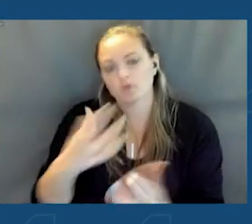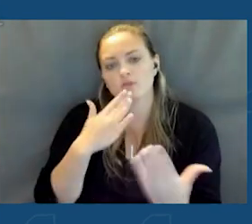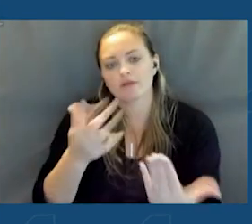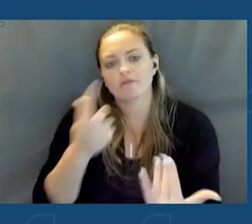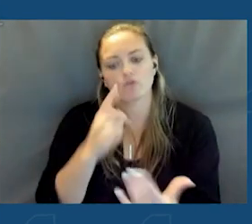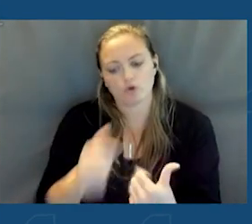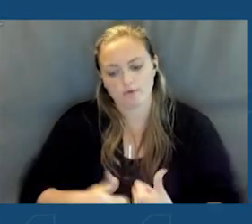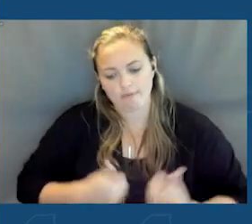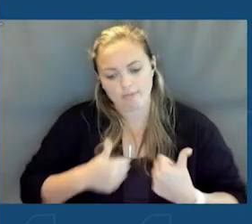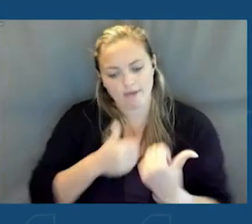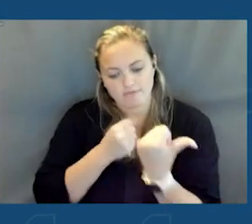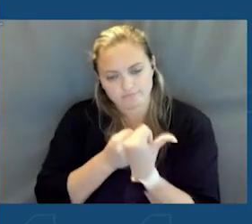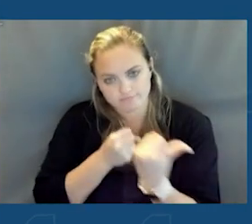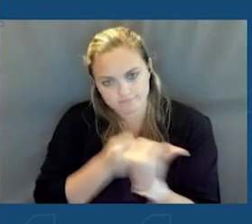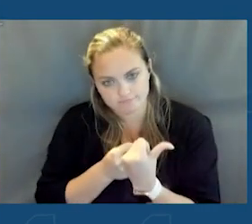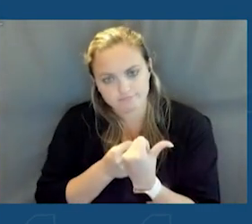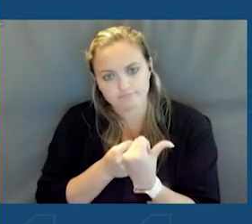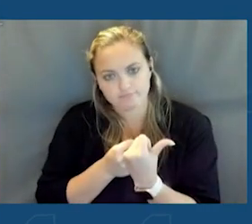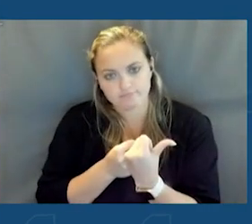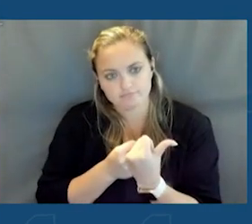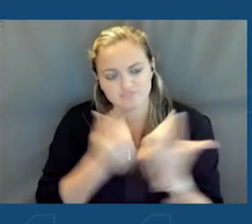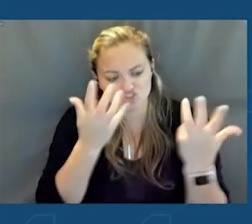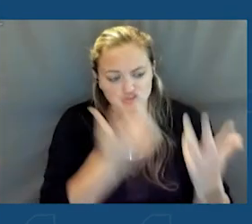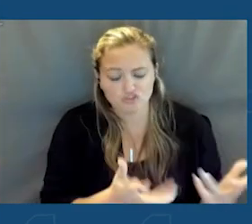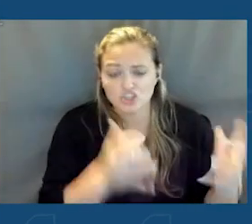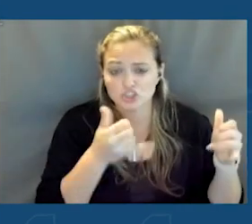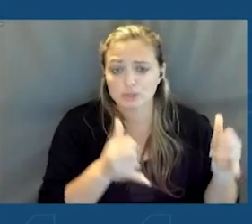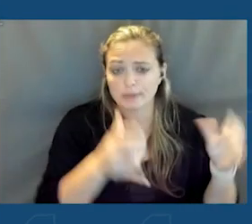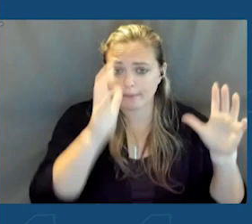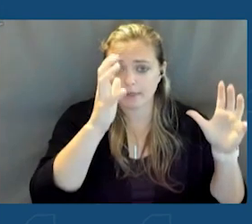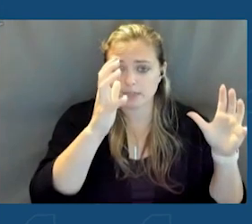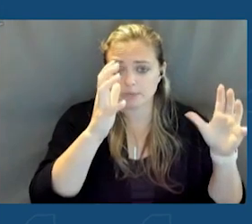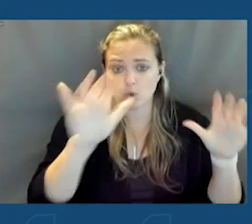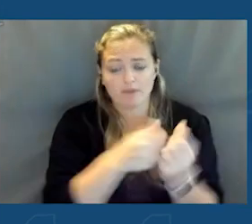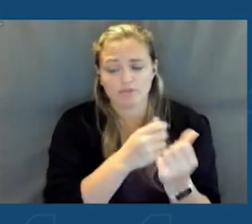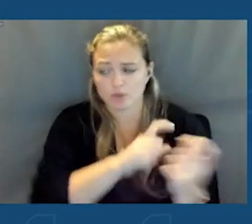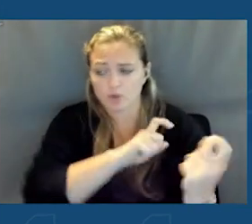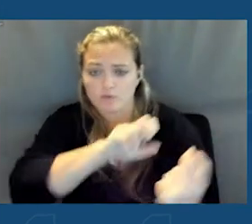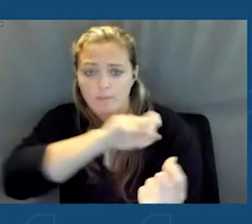support since you left the court and what you've done for our nation. So thank you, Magic Johnson.